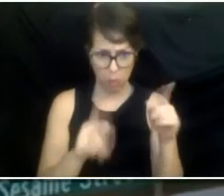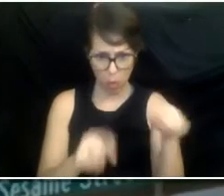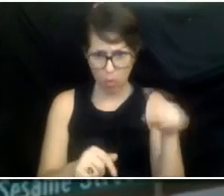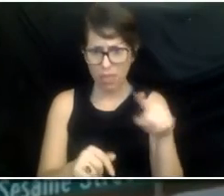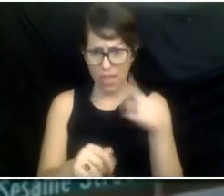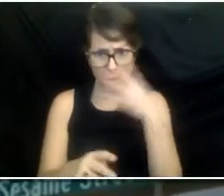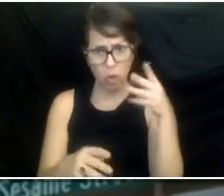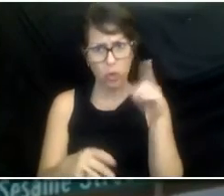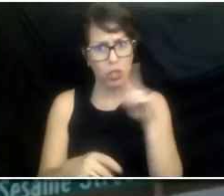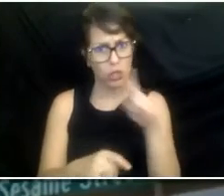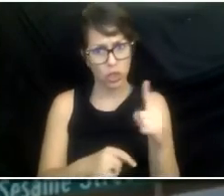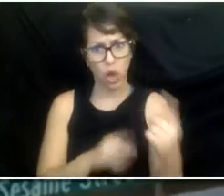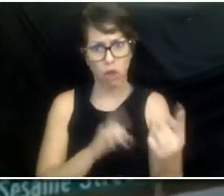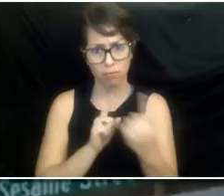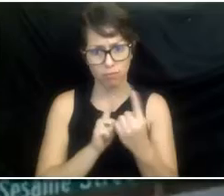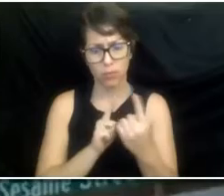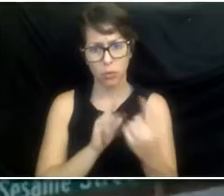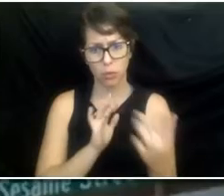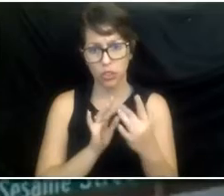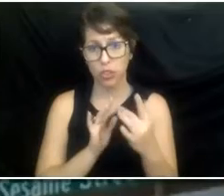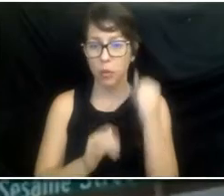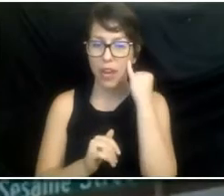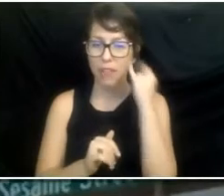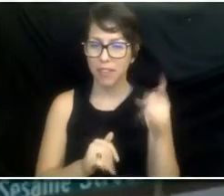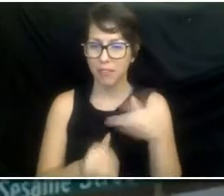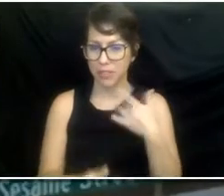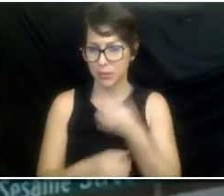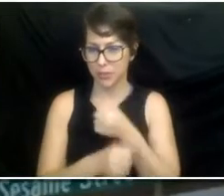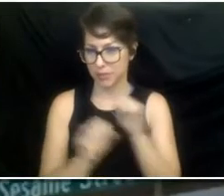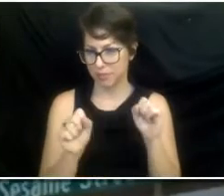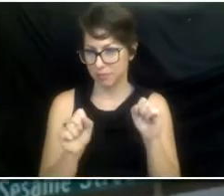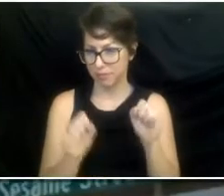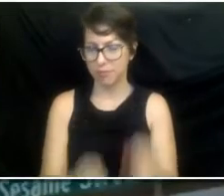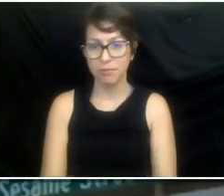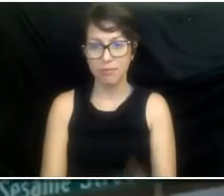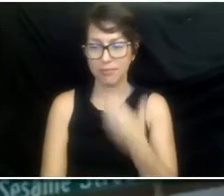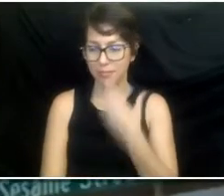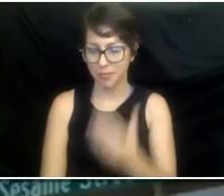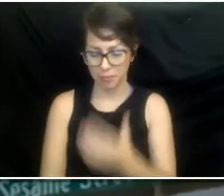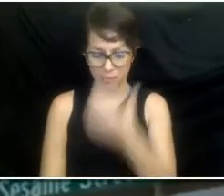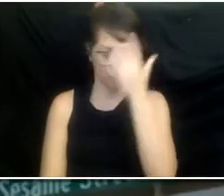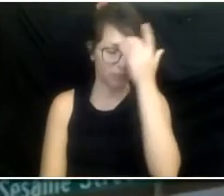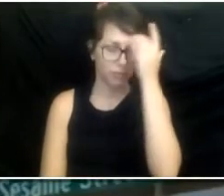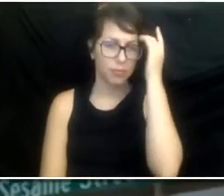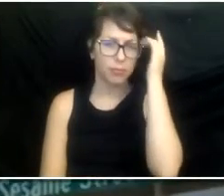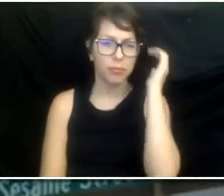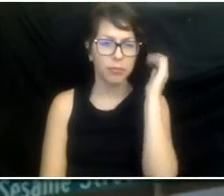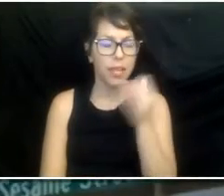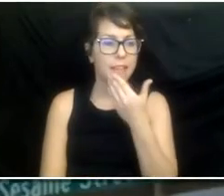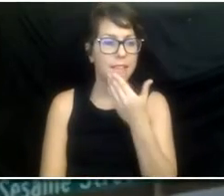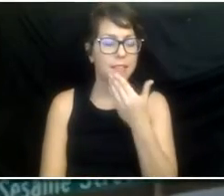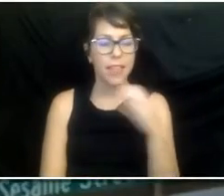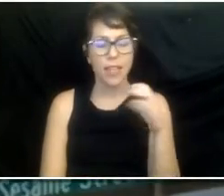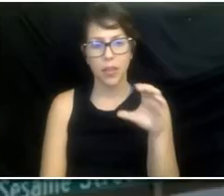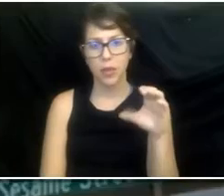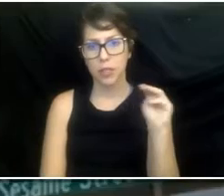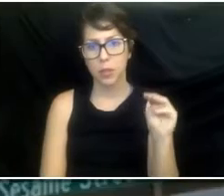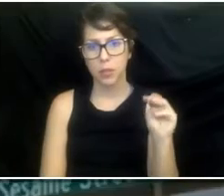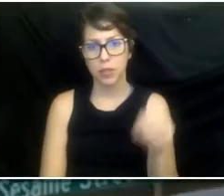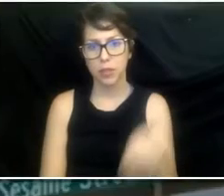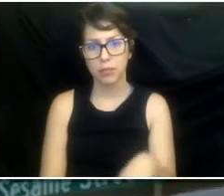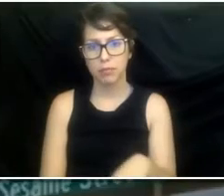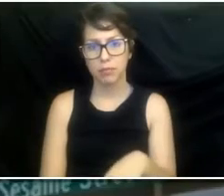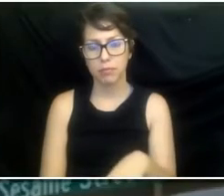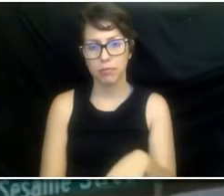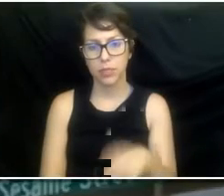um thank you chair Richards and speaker Johnson really appreciate your insights and the issues that you are pushing